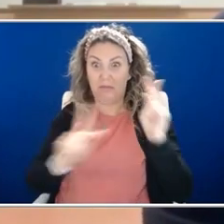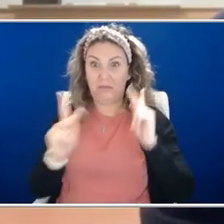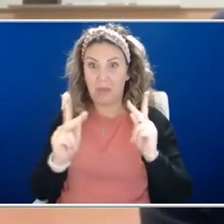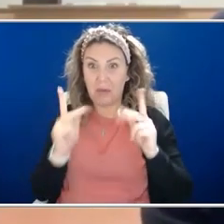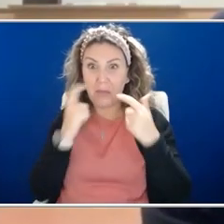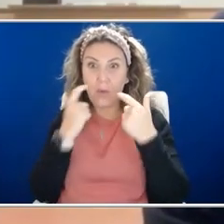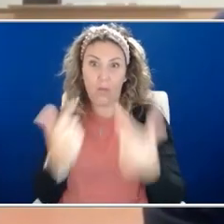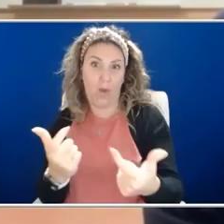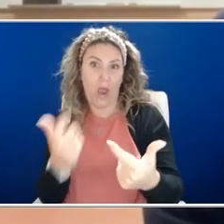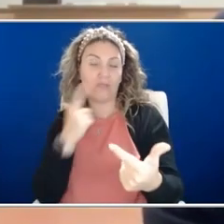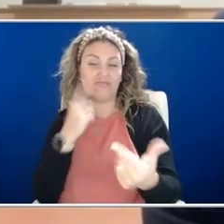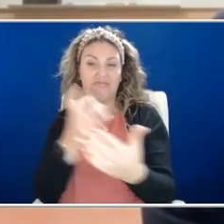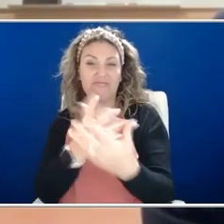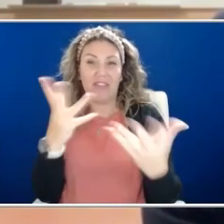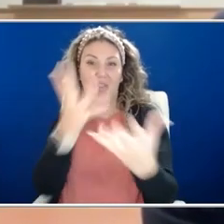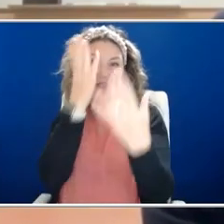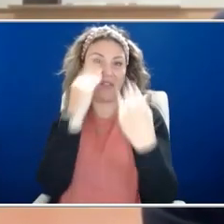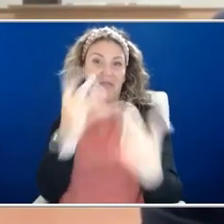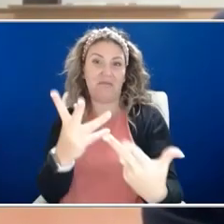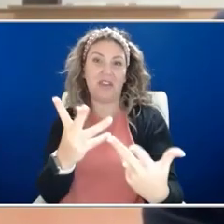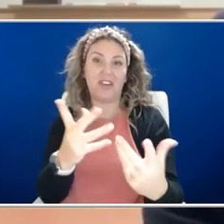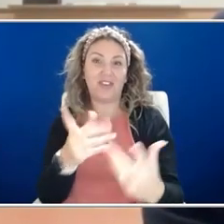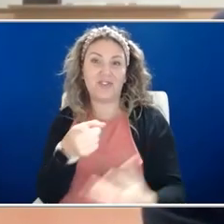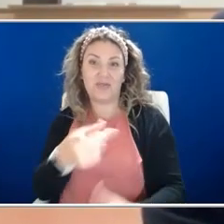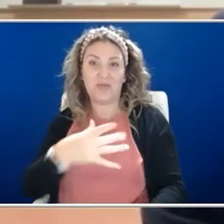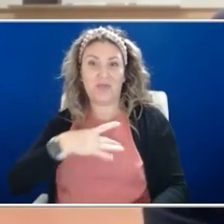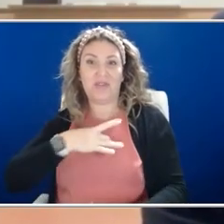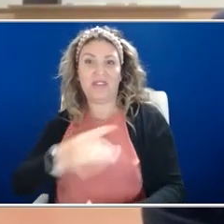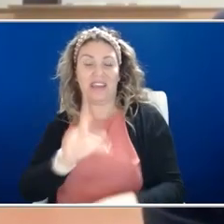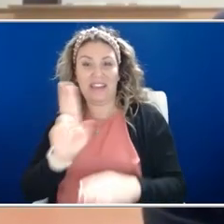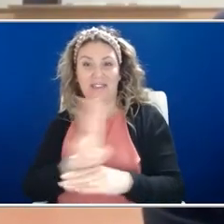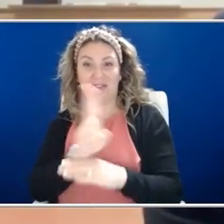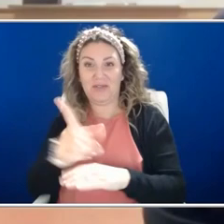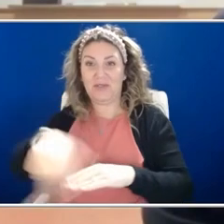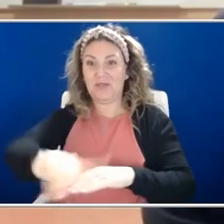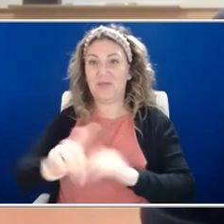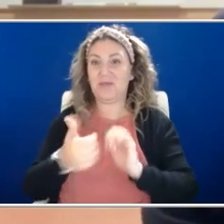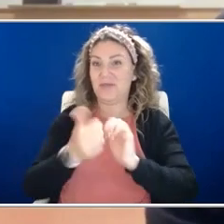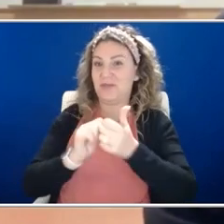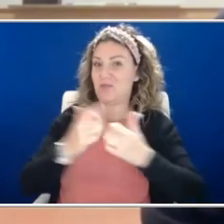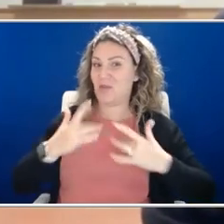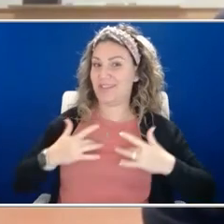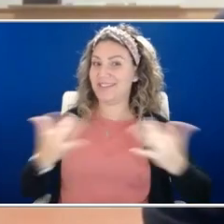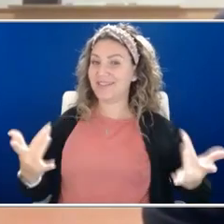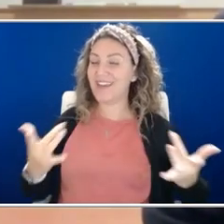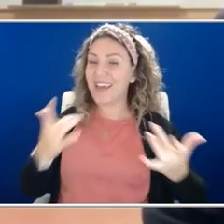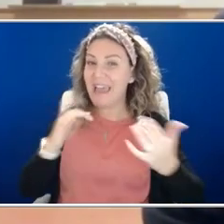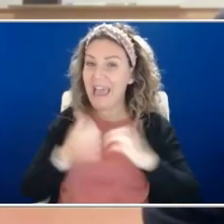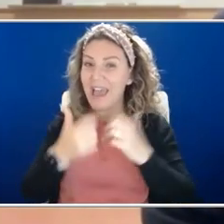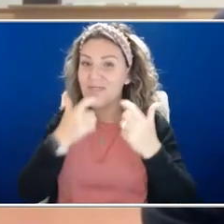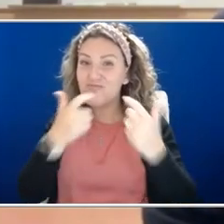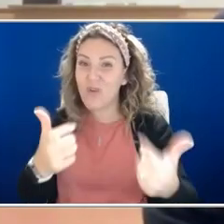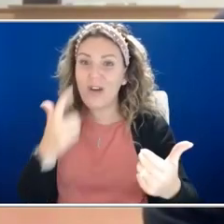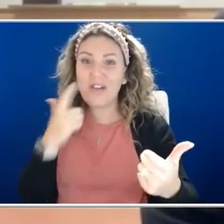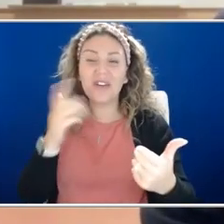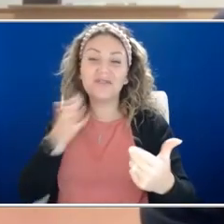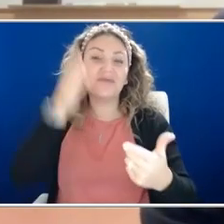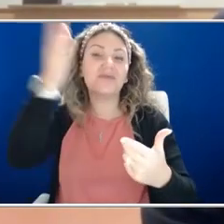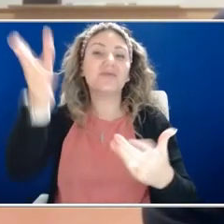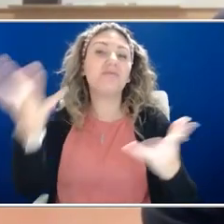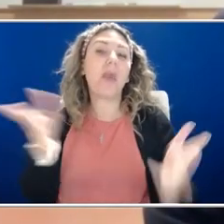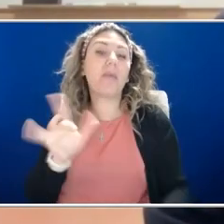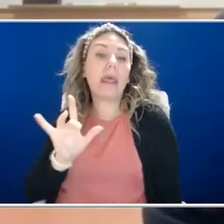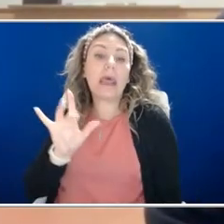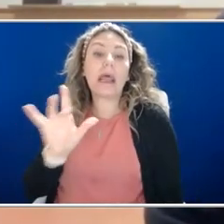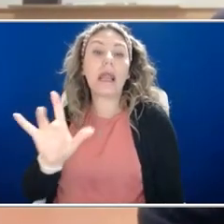you and how, you know, you like to consume those type of sports event. And so I'm sure in the future it's going to, you know, prompt you to maybe click